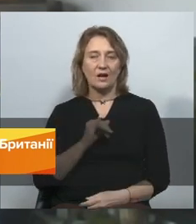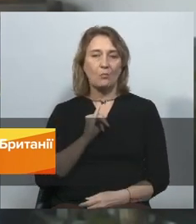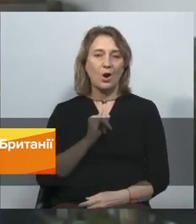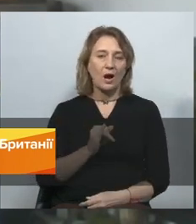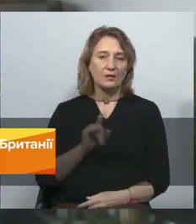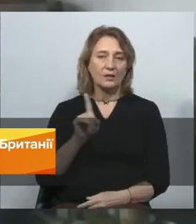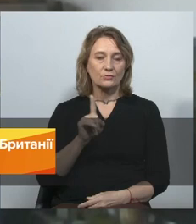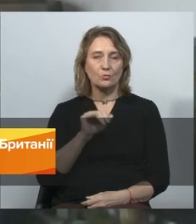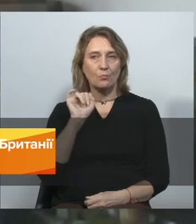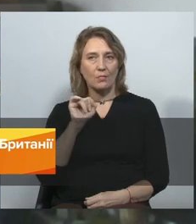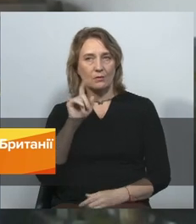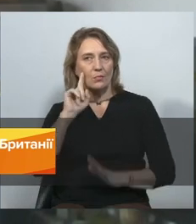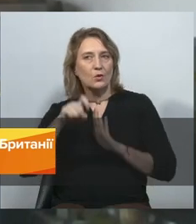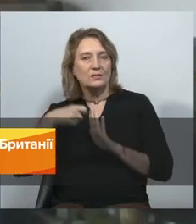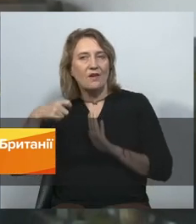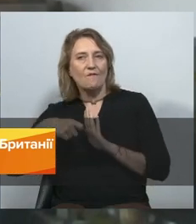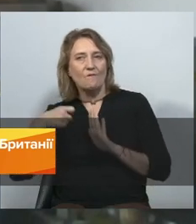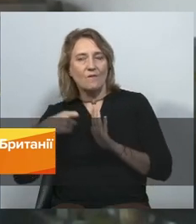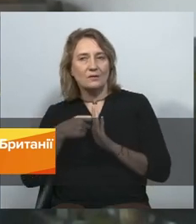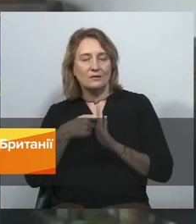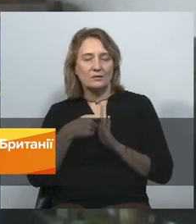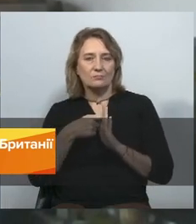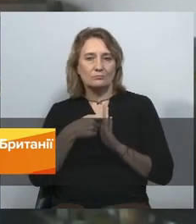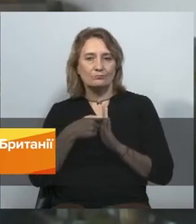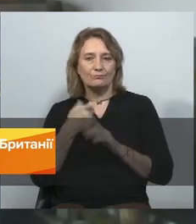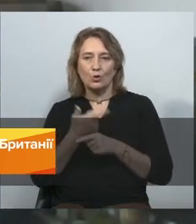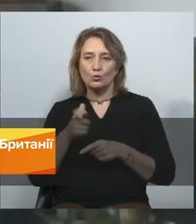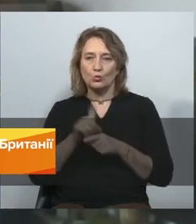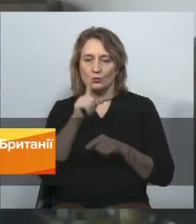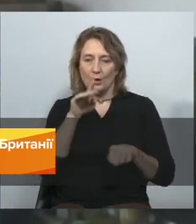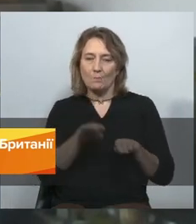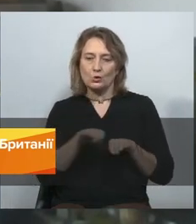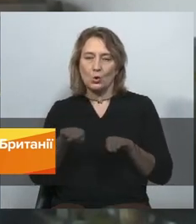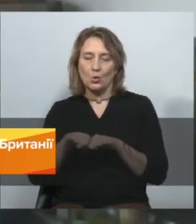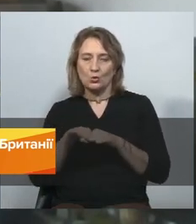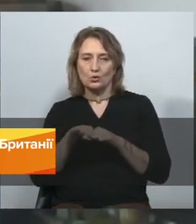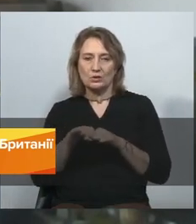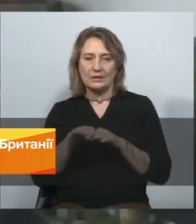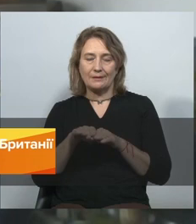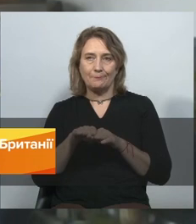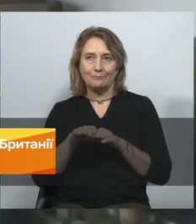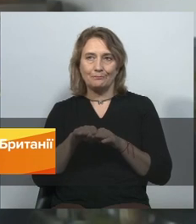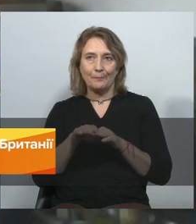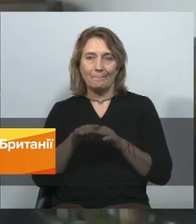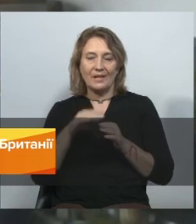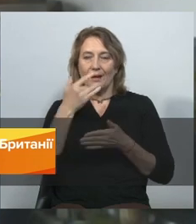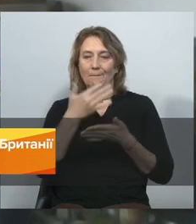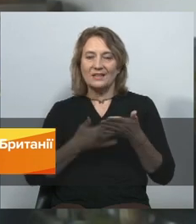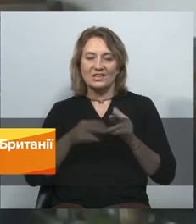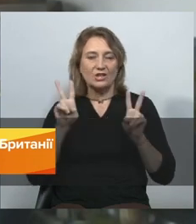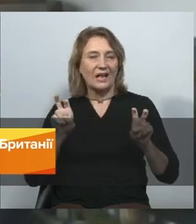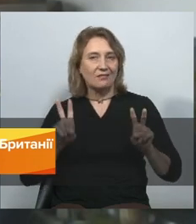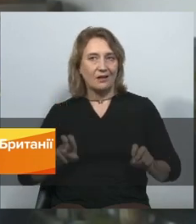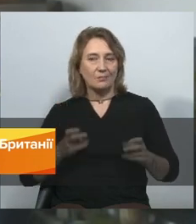sort of similar to, you know, in medical terms, why you receive a vaccination. So